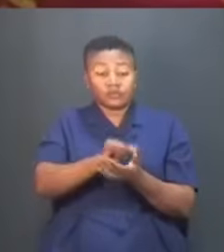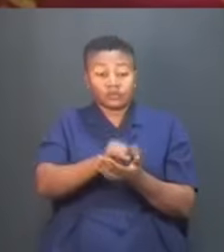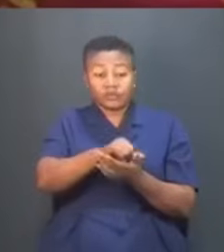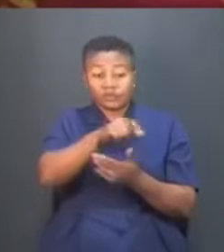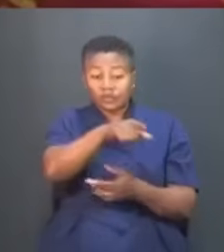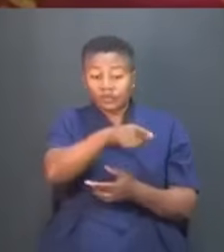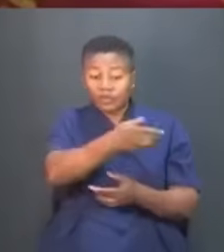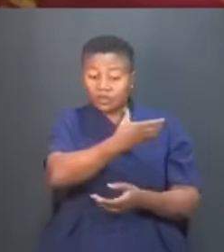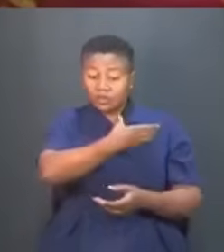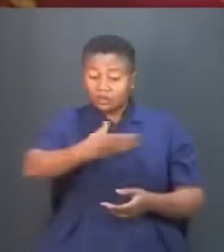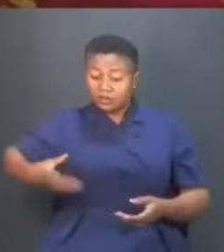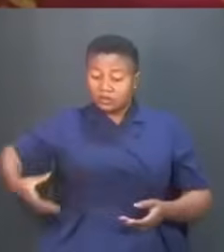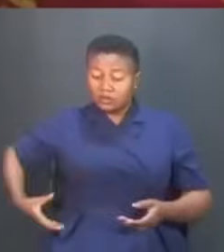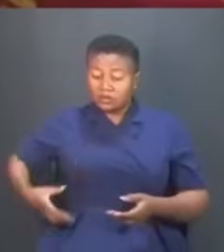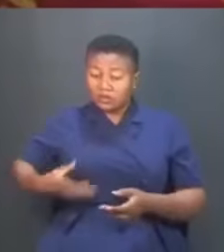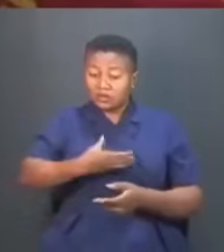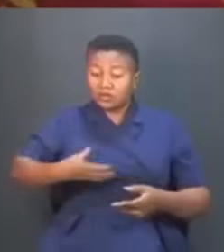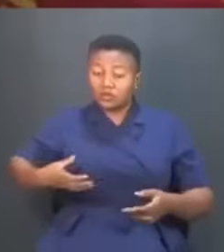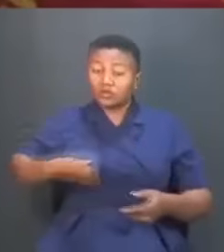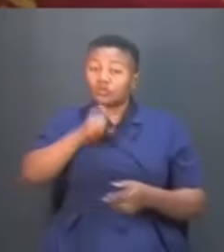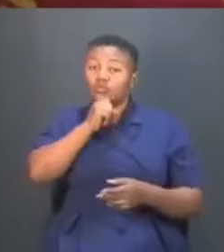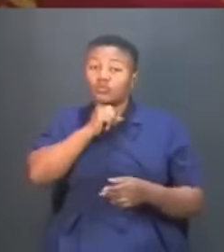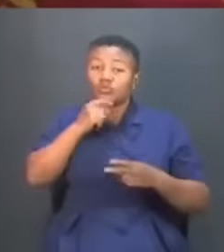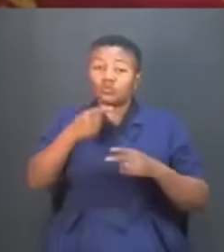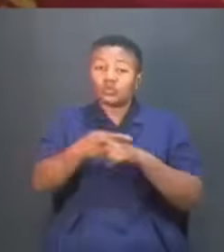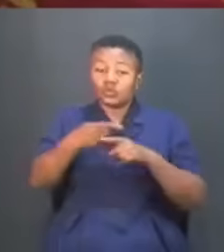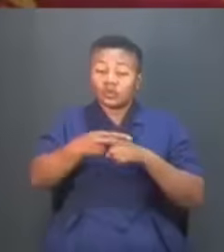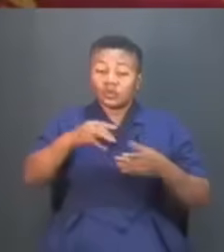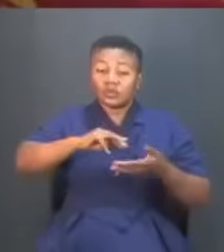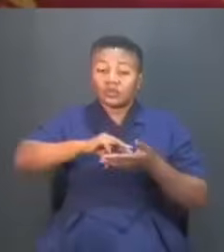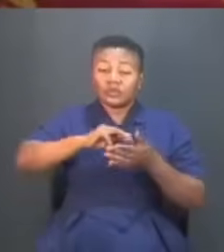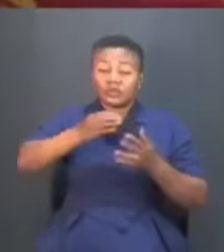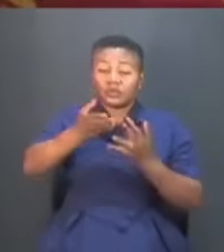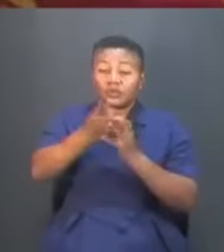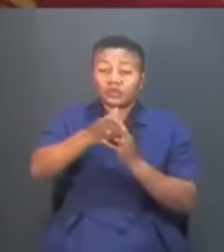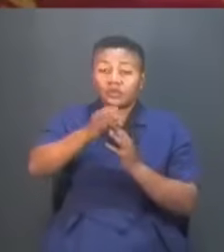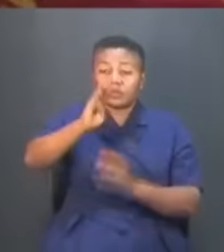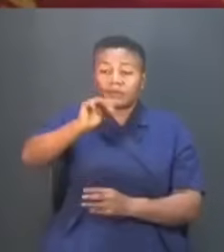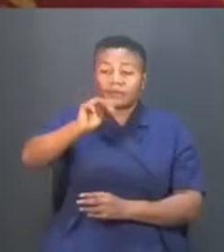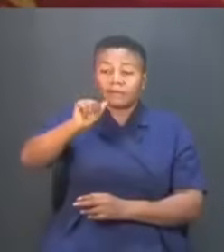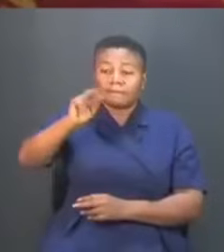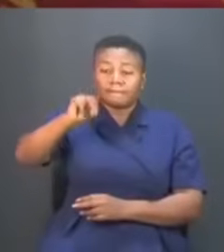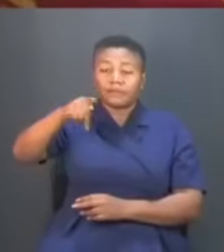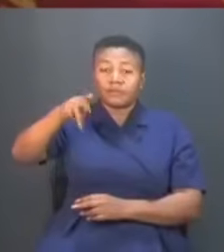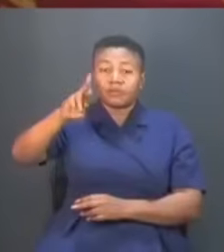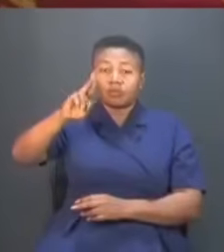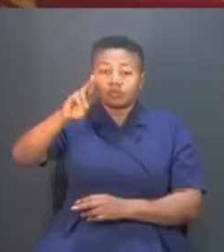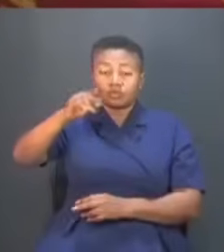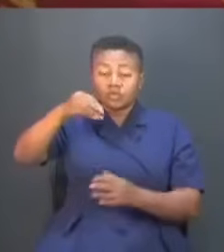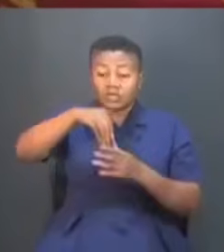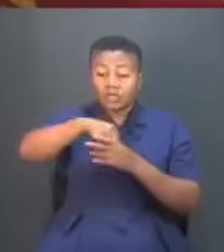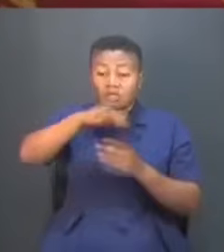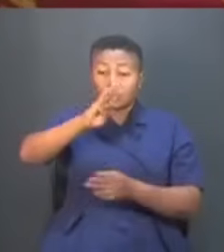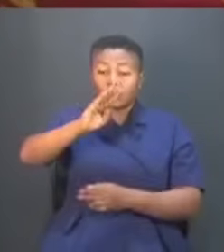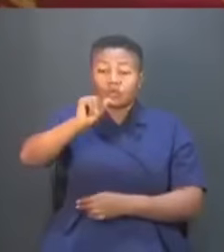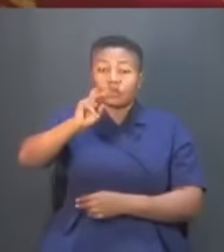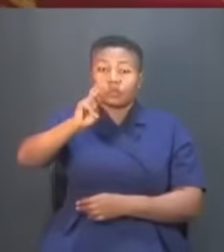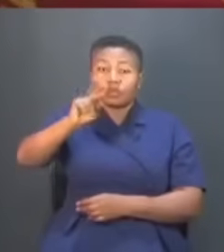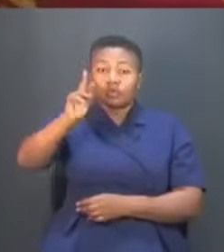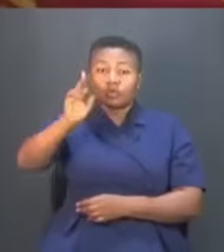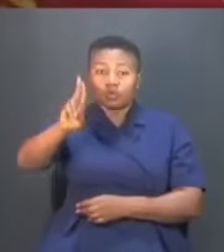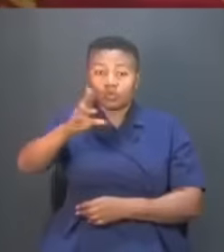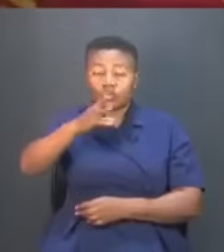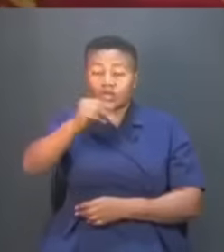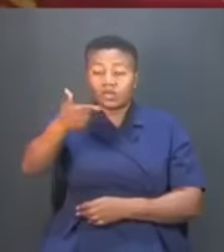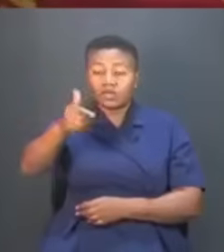chieftaincy conflict between the Mampusis and the Kusasis within the Boko Garu enclave, where the project is